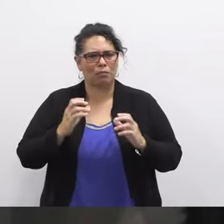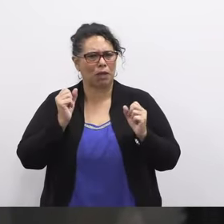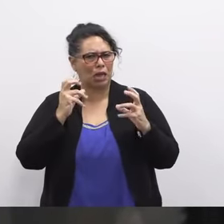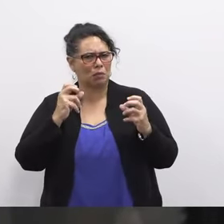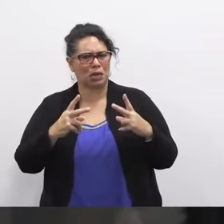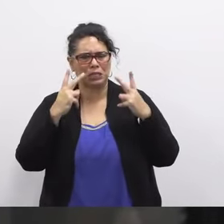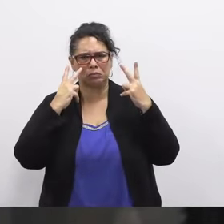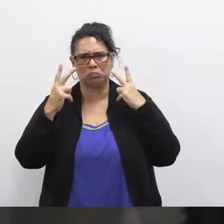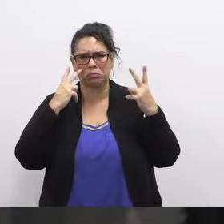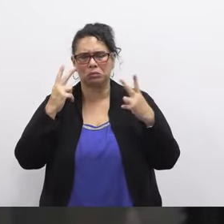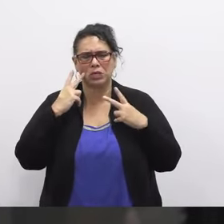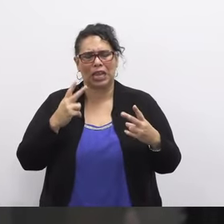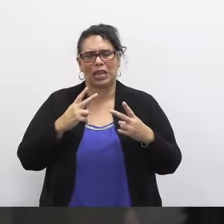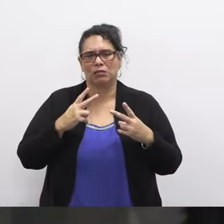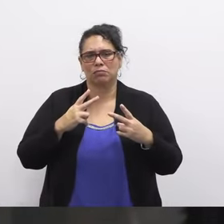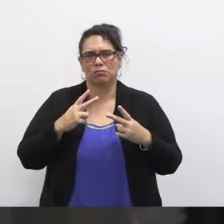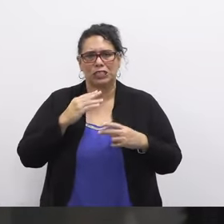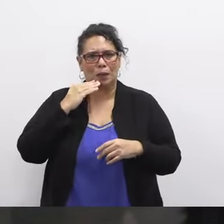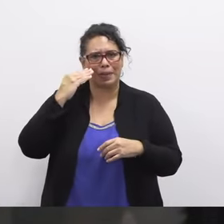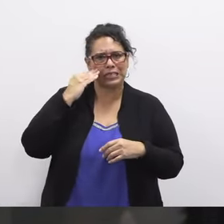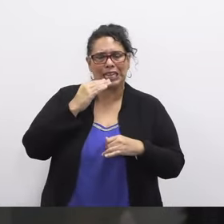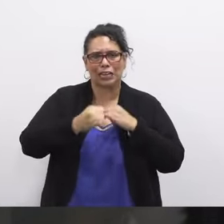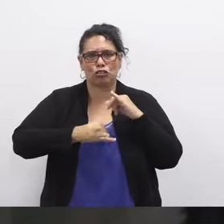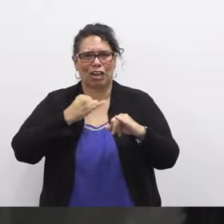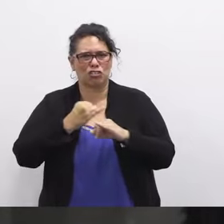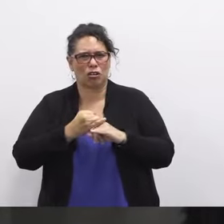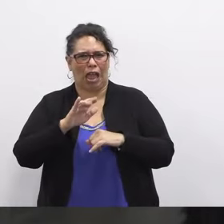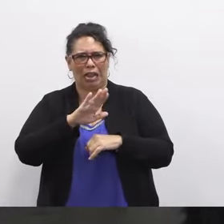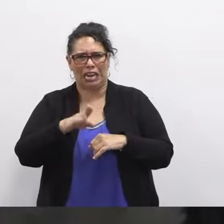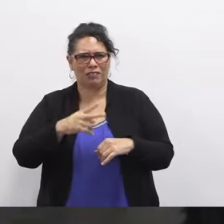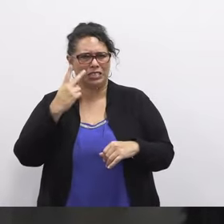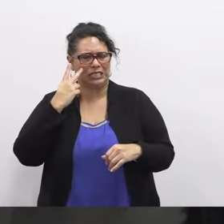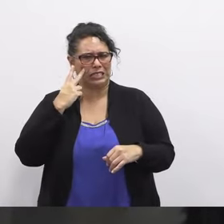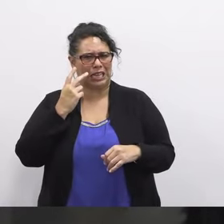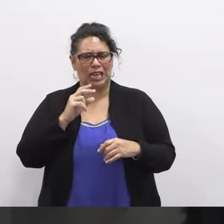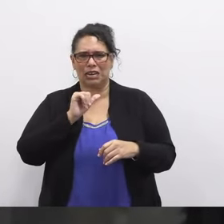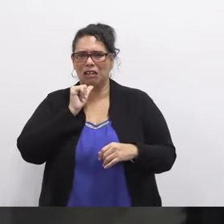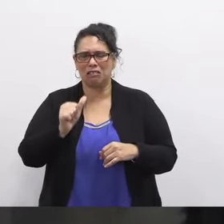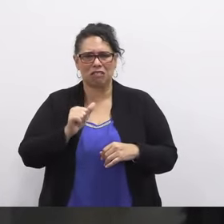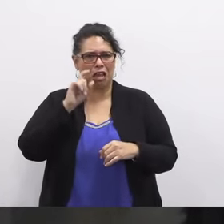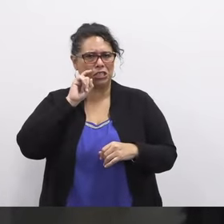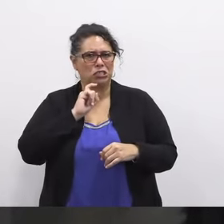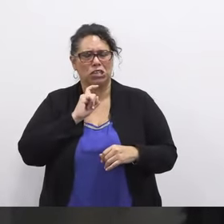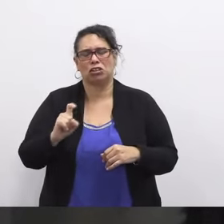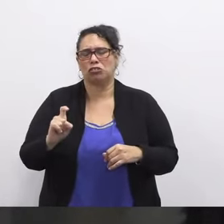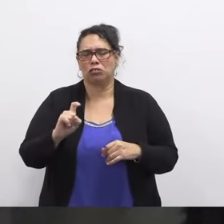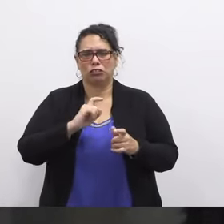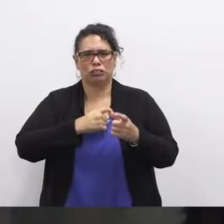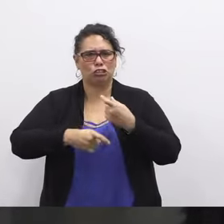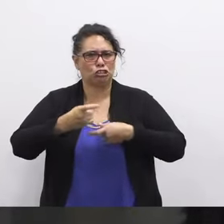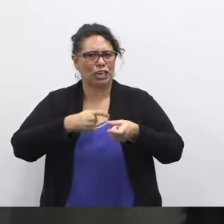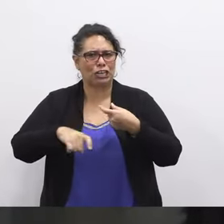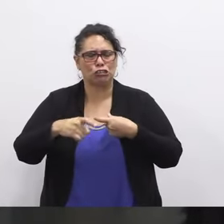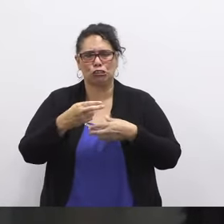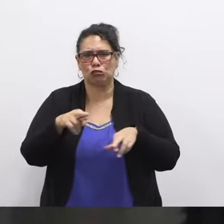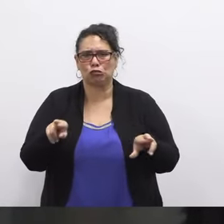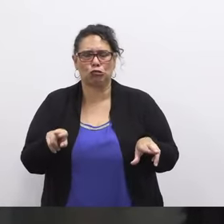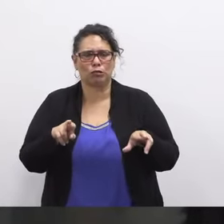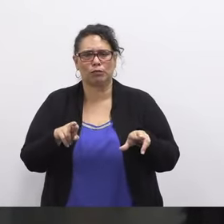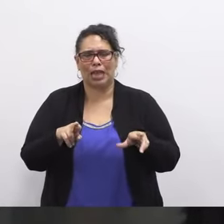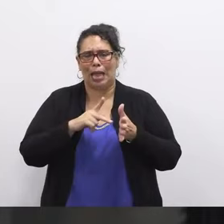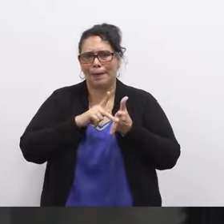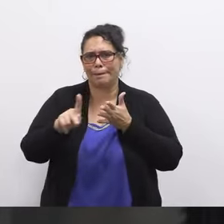facilities, domestic and internationally. I've never seen a non-gender change room at colleges, public facilities, or even paid membership